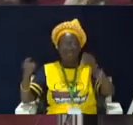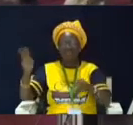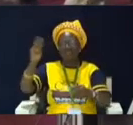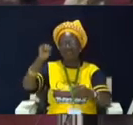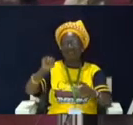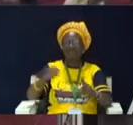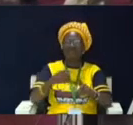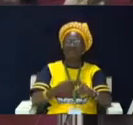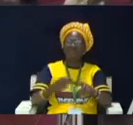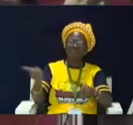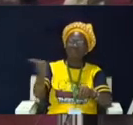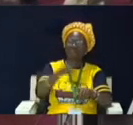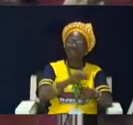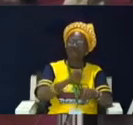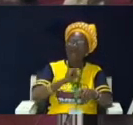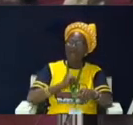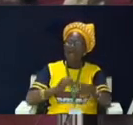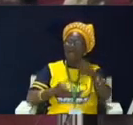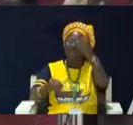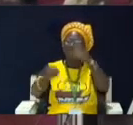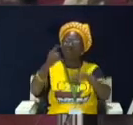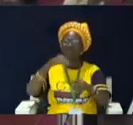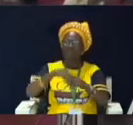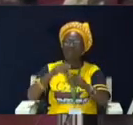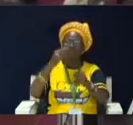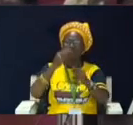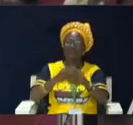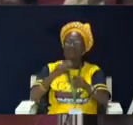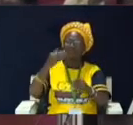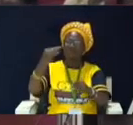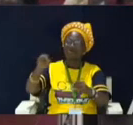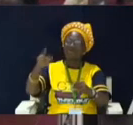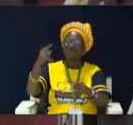I come in the name of the Almighty God to tell you,